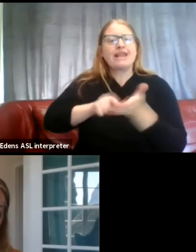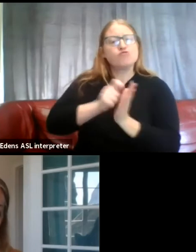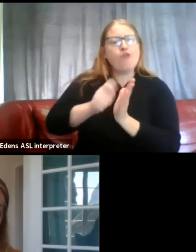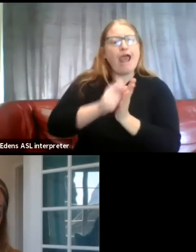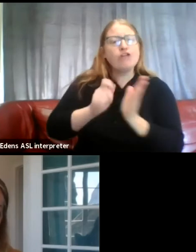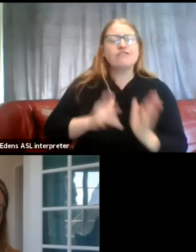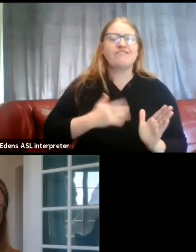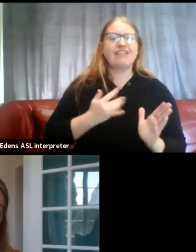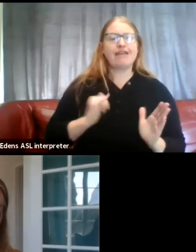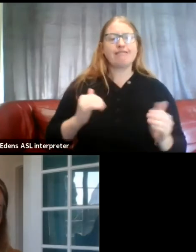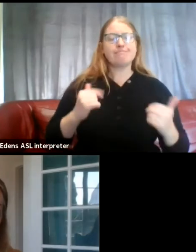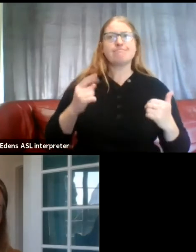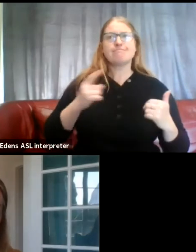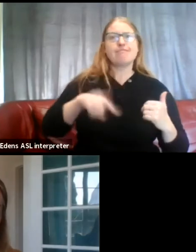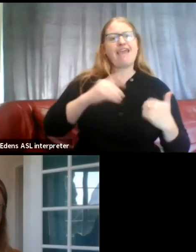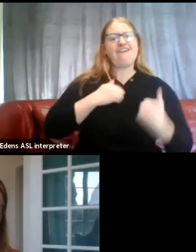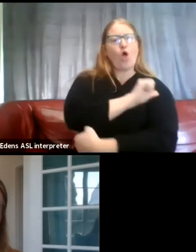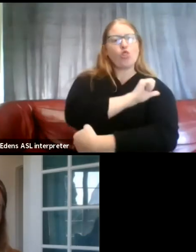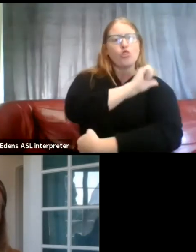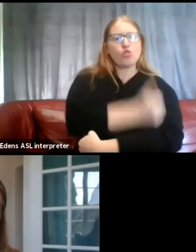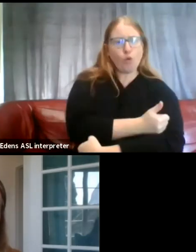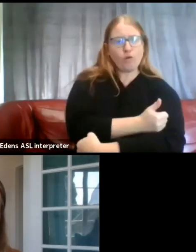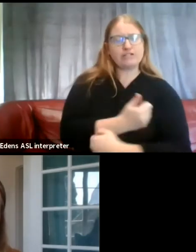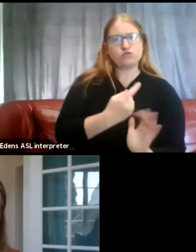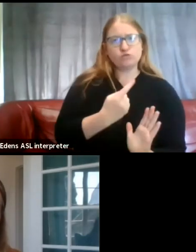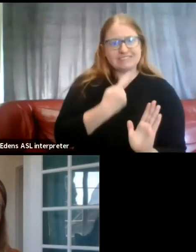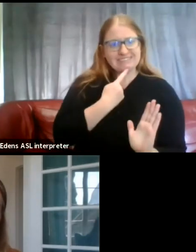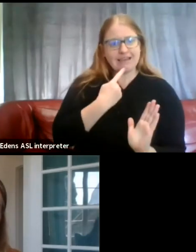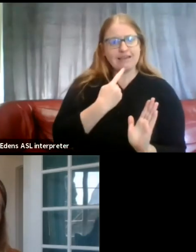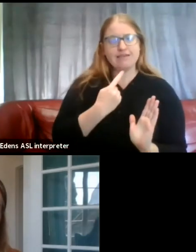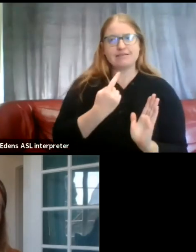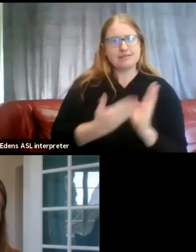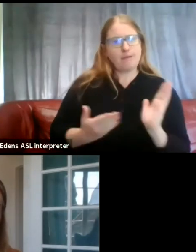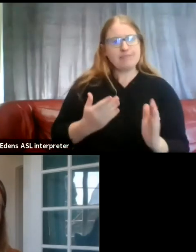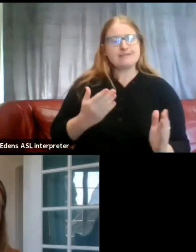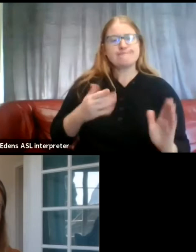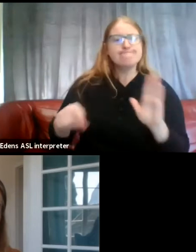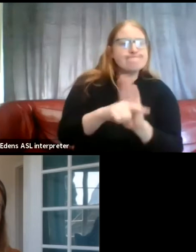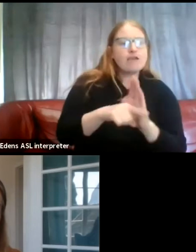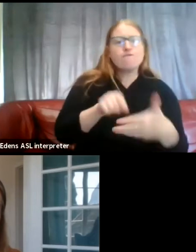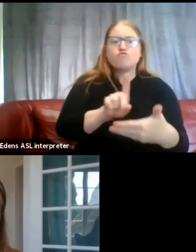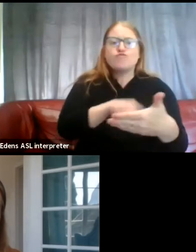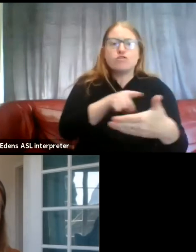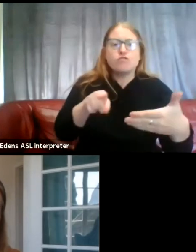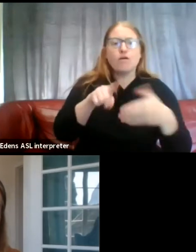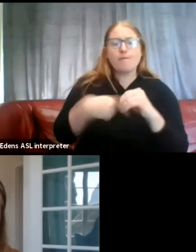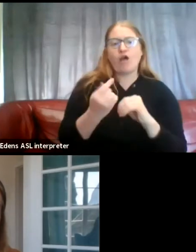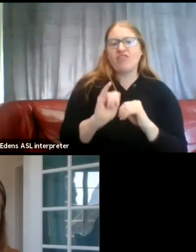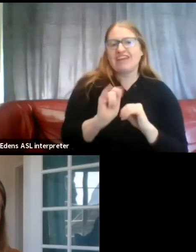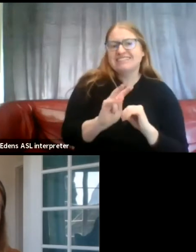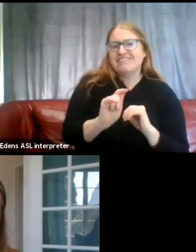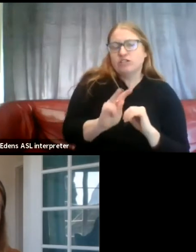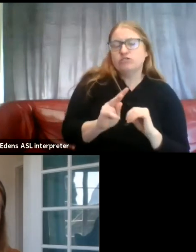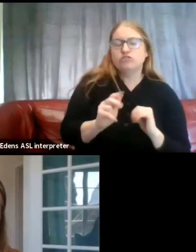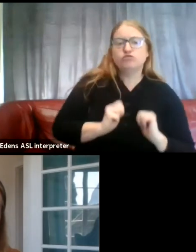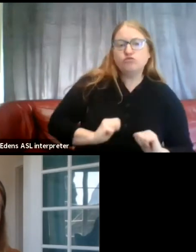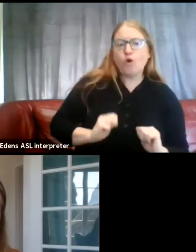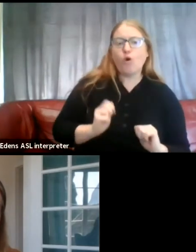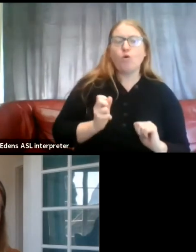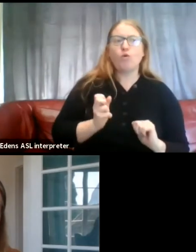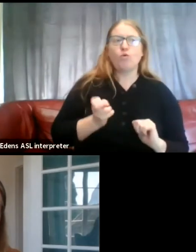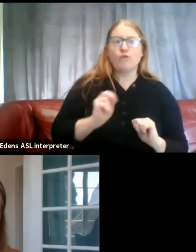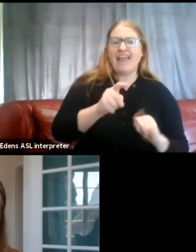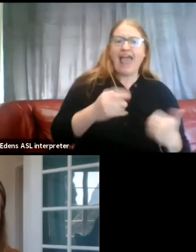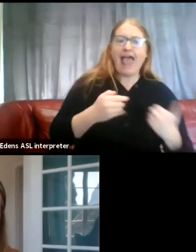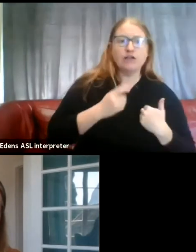actually say something critical about a show that is being acclaimed for being, you know, a breakthrough and positive role models and